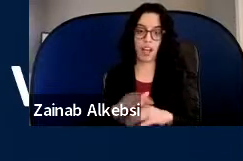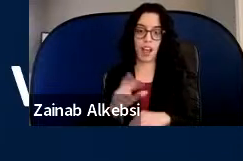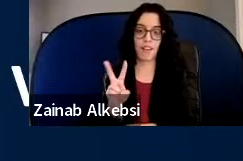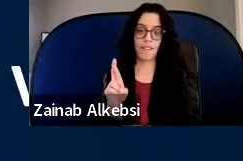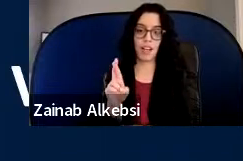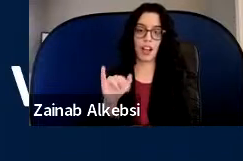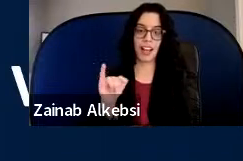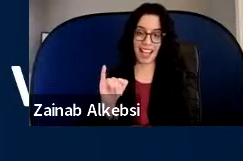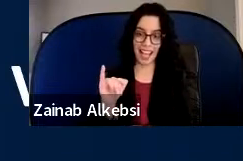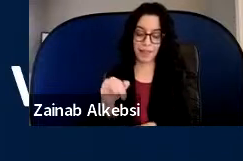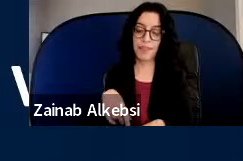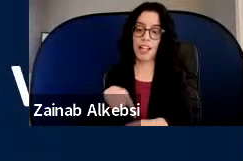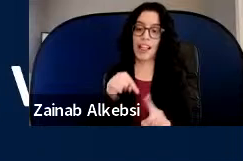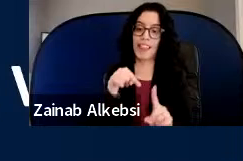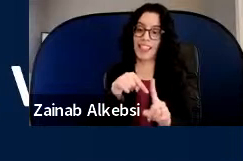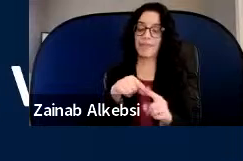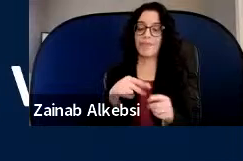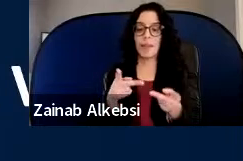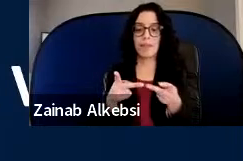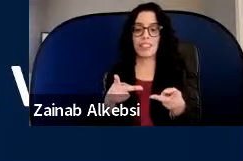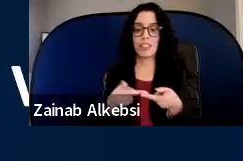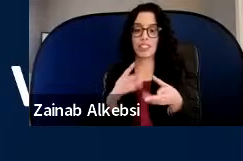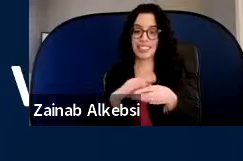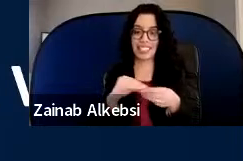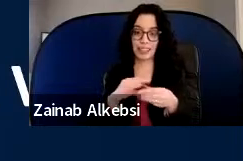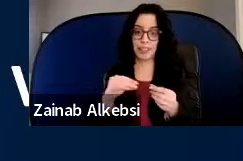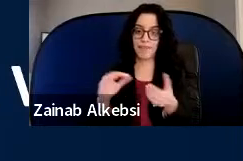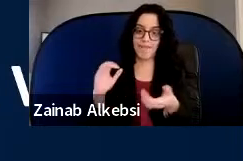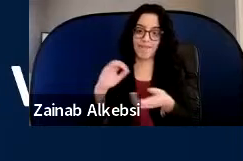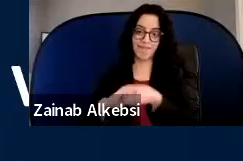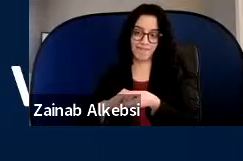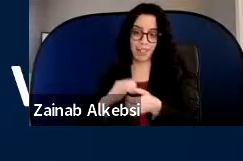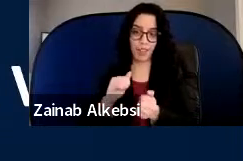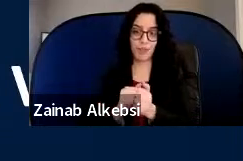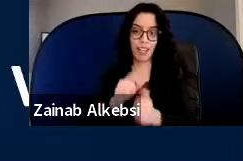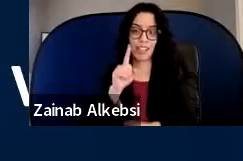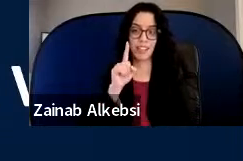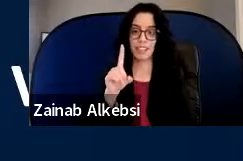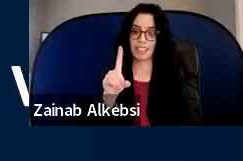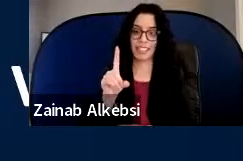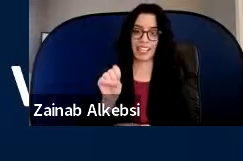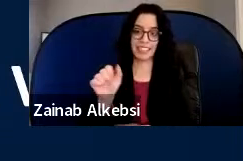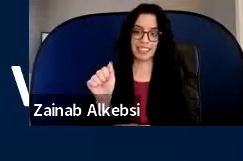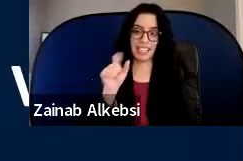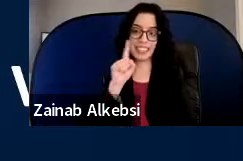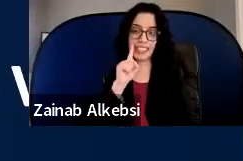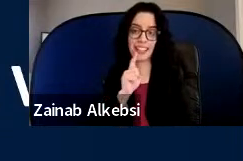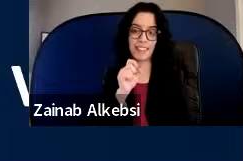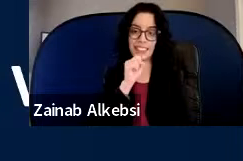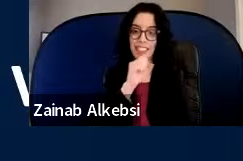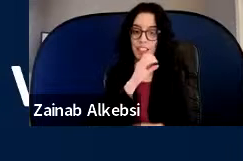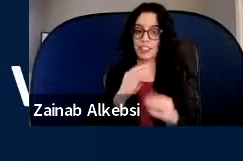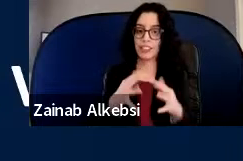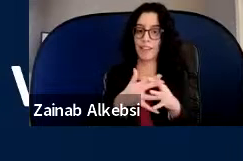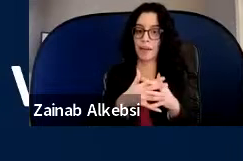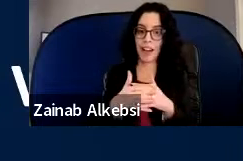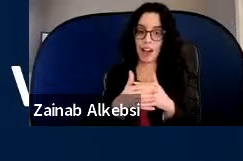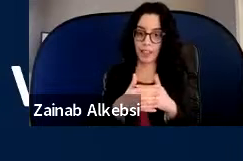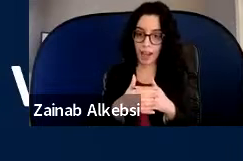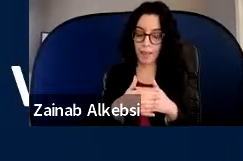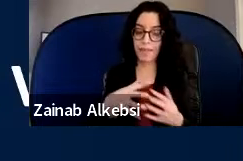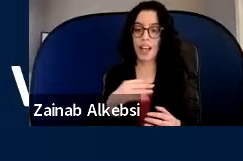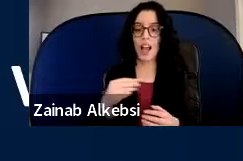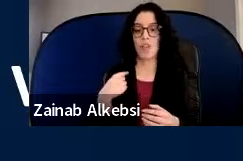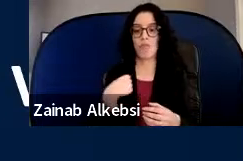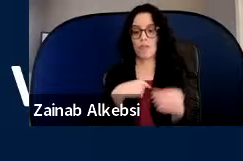So at the bottom of this slide, you'll see the NAD position statement on VRI. That link will lead you to the text